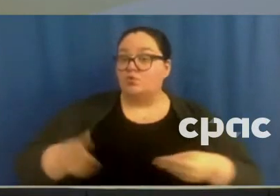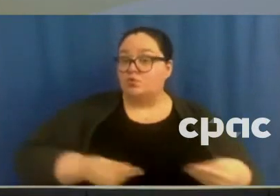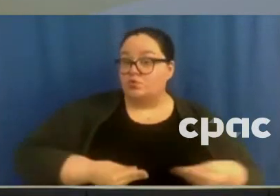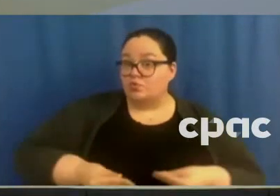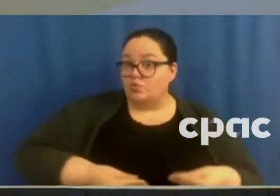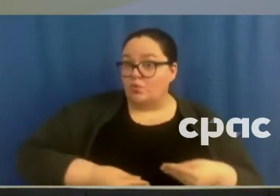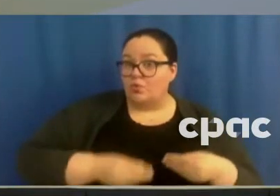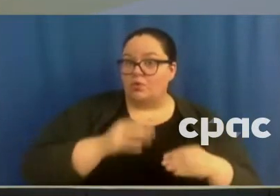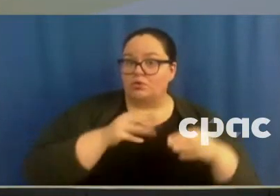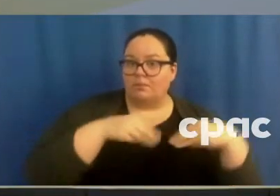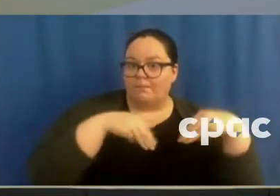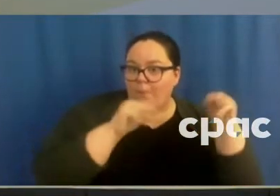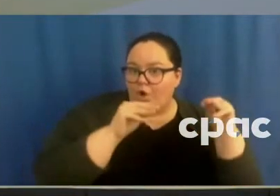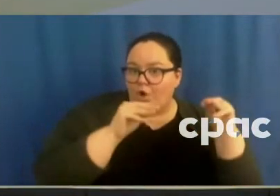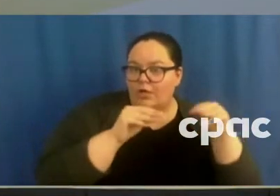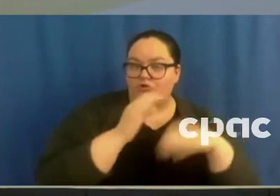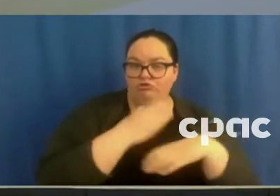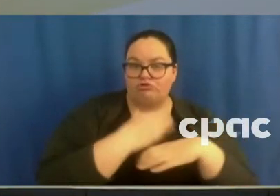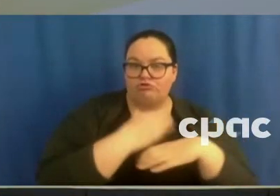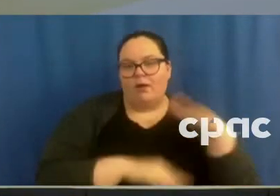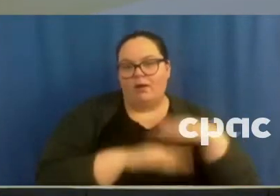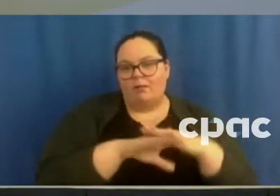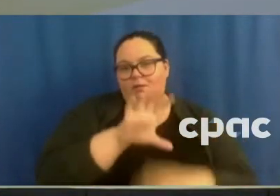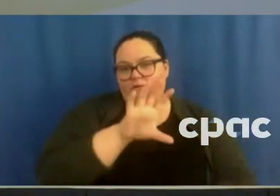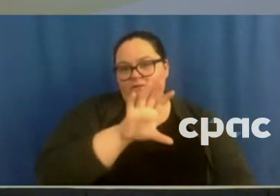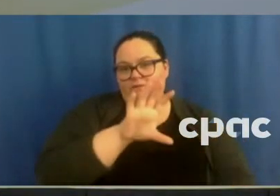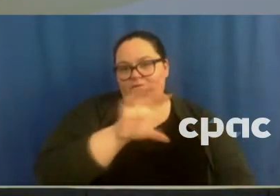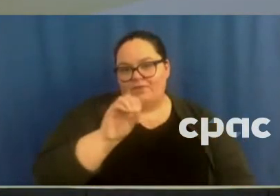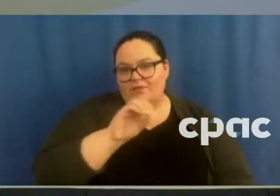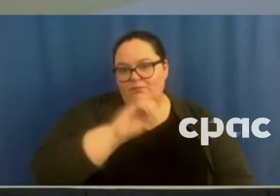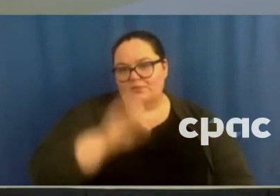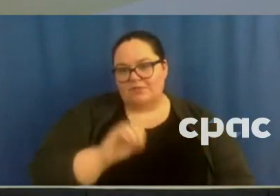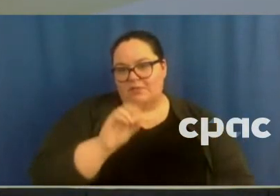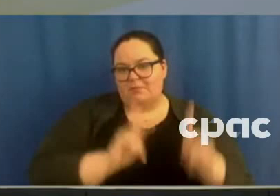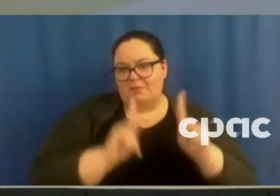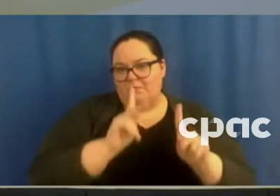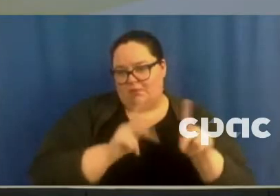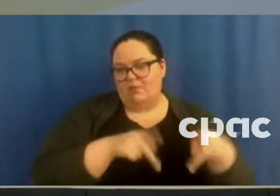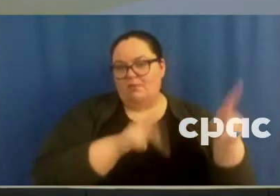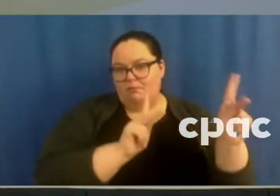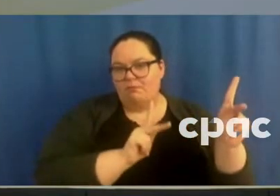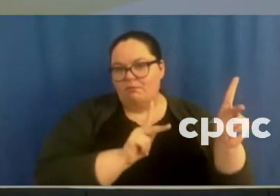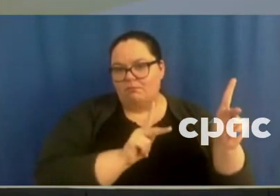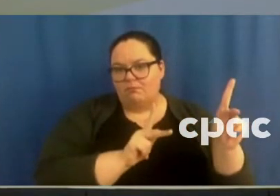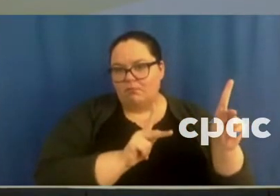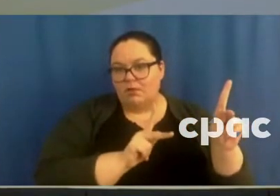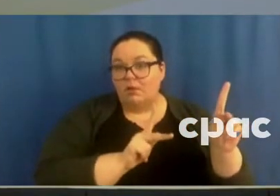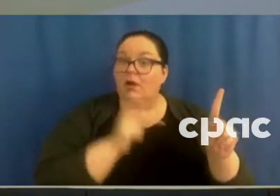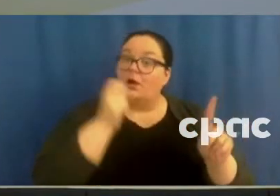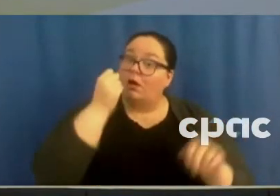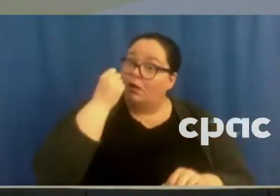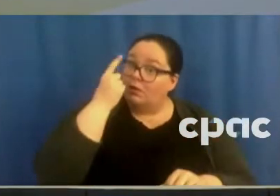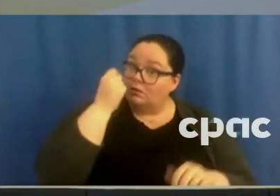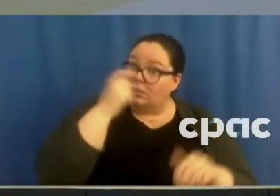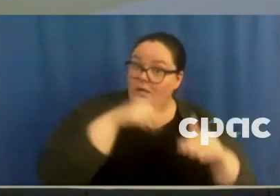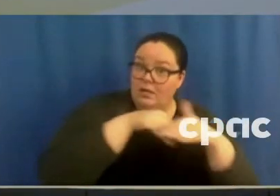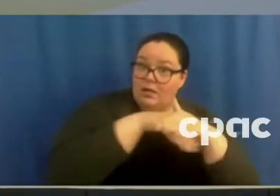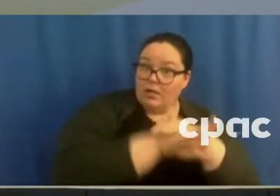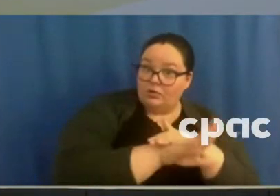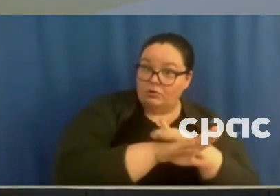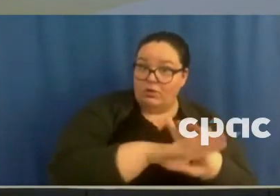market, and craft fairs can operate at 50% of standard operating capacity, provided entrances and exits are monitored.